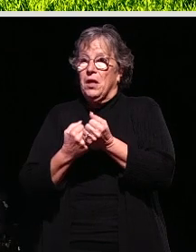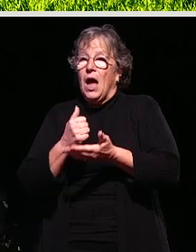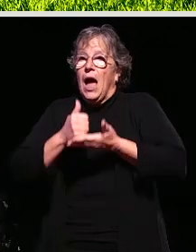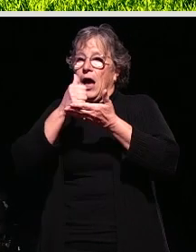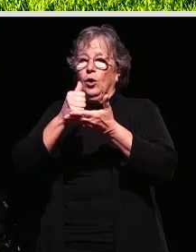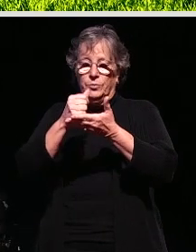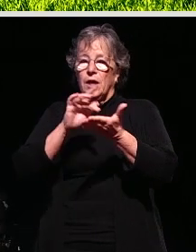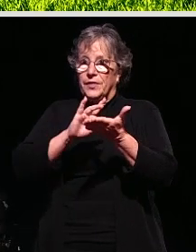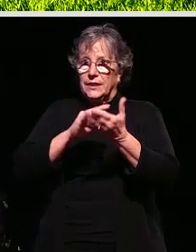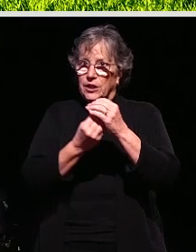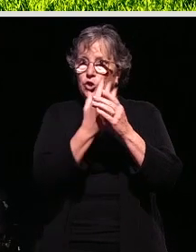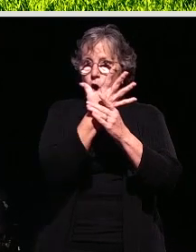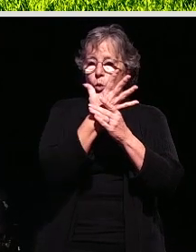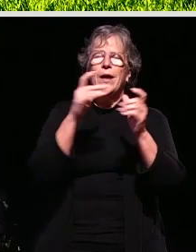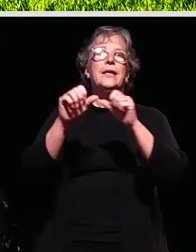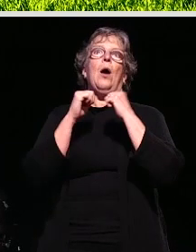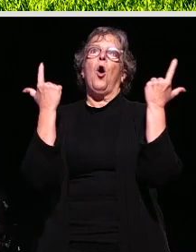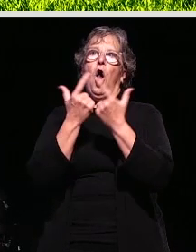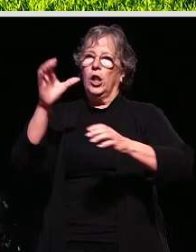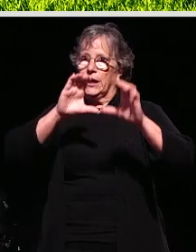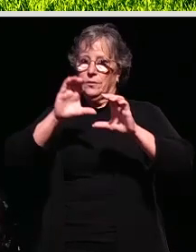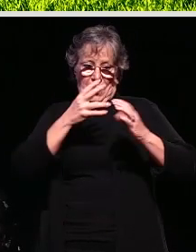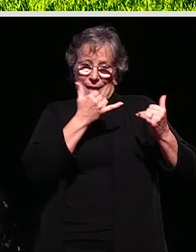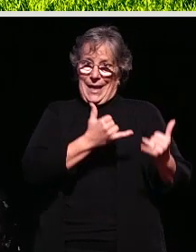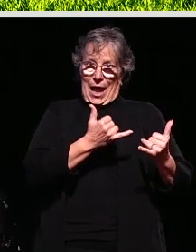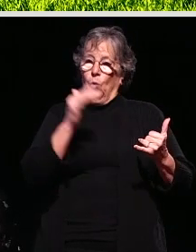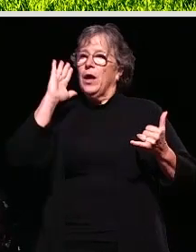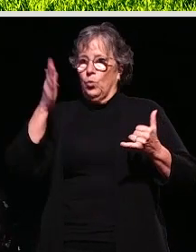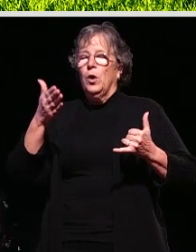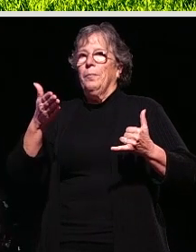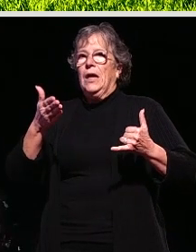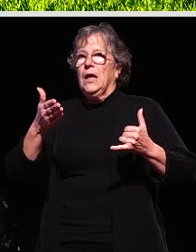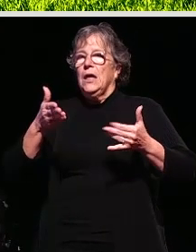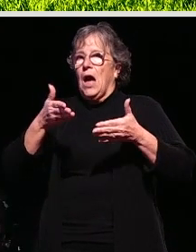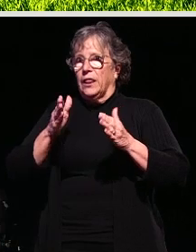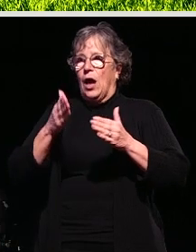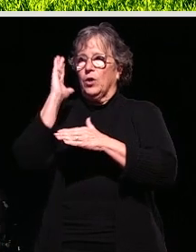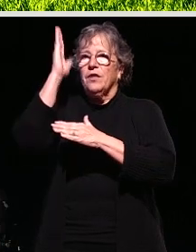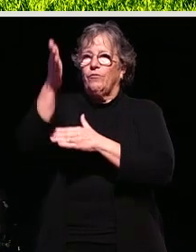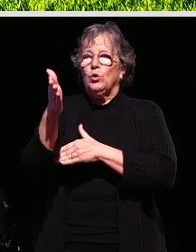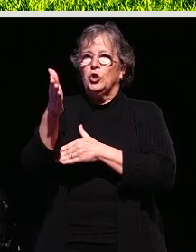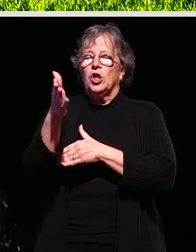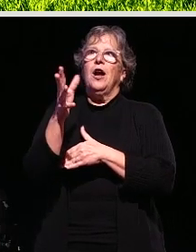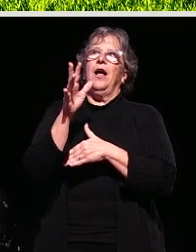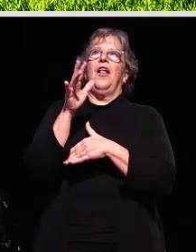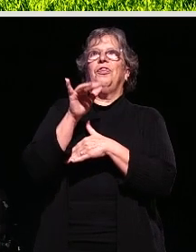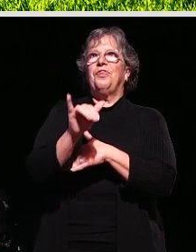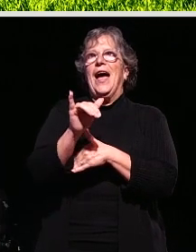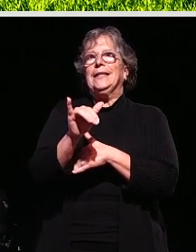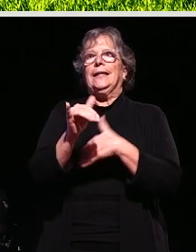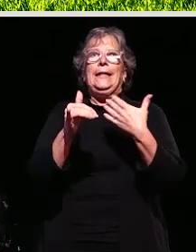all pesticides that are going to be allowed in the future, have to be highly targeted to a specific contaminant, our tool is broad